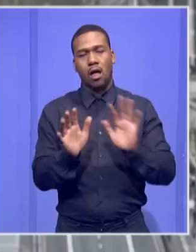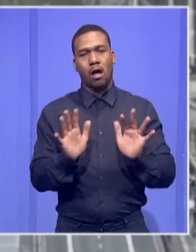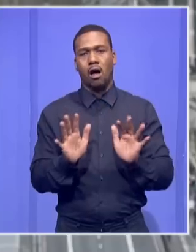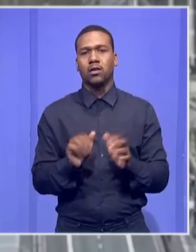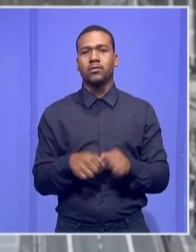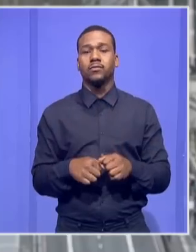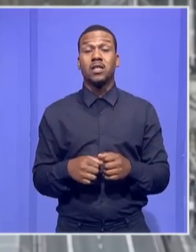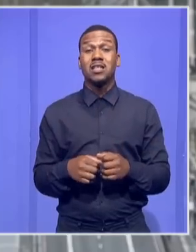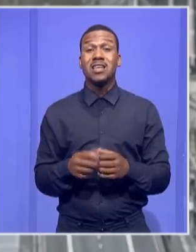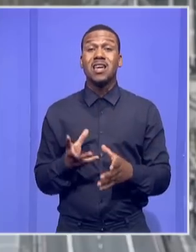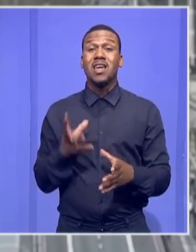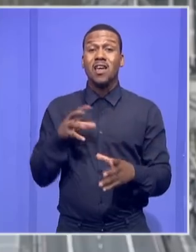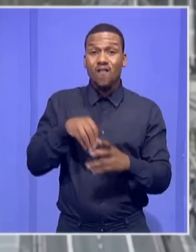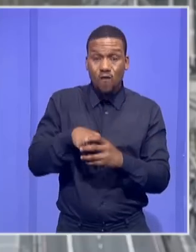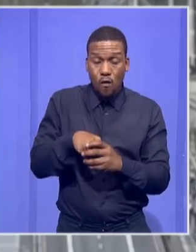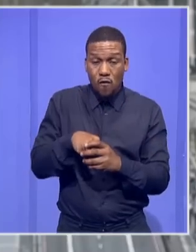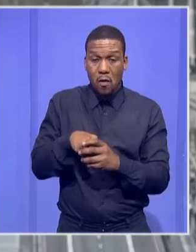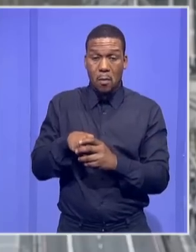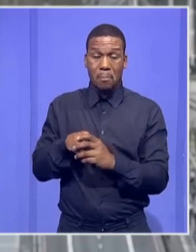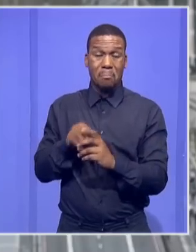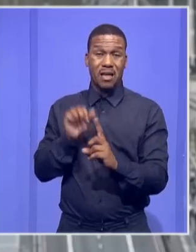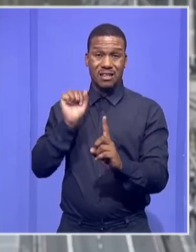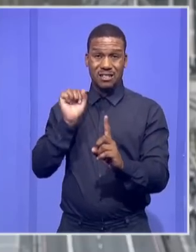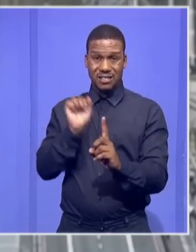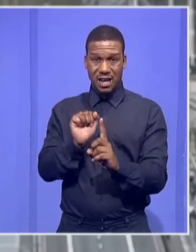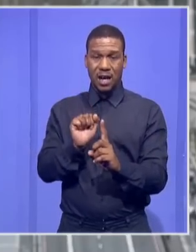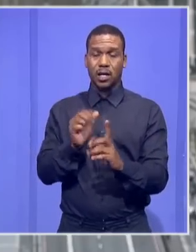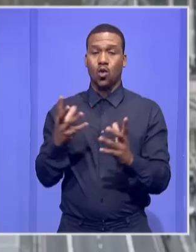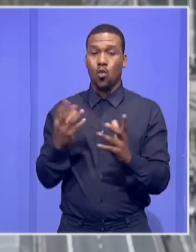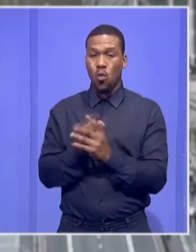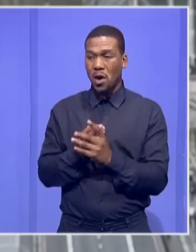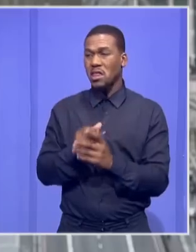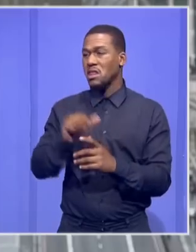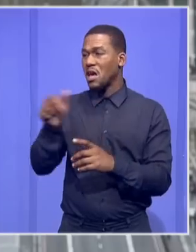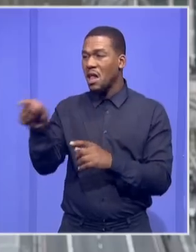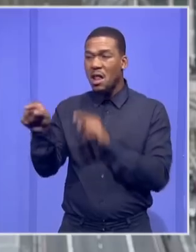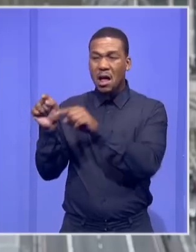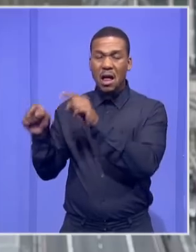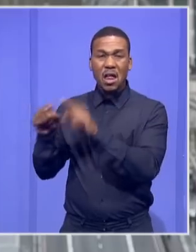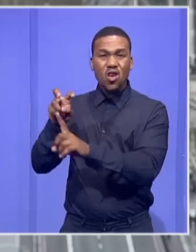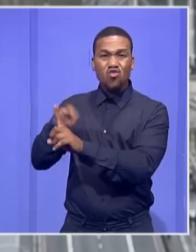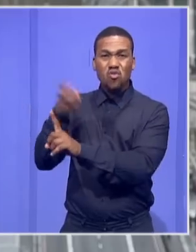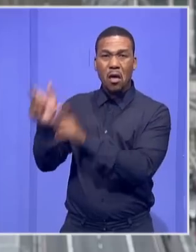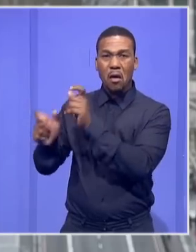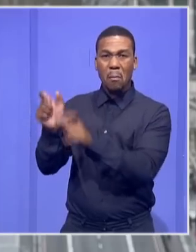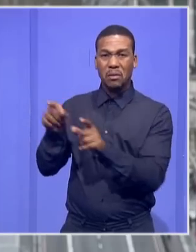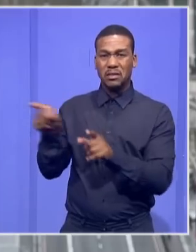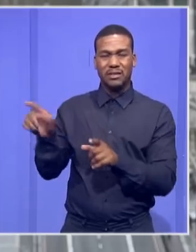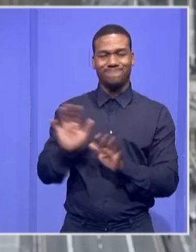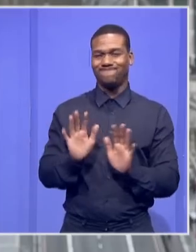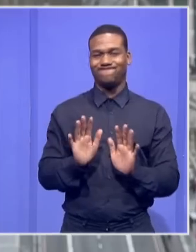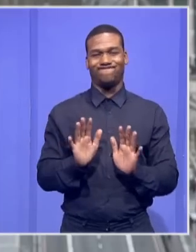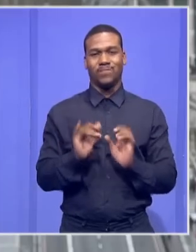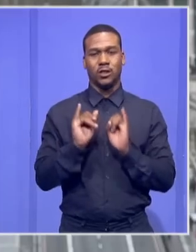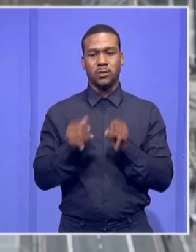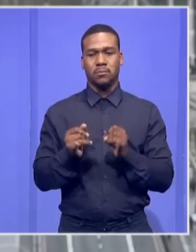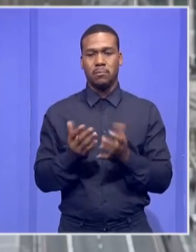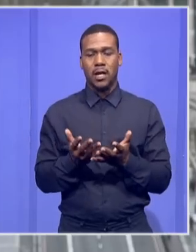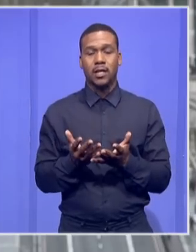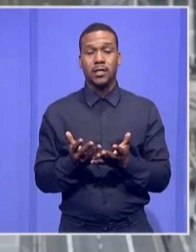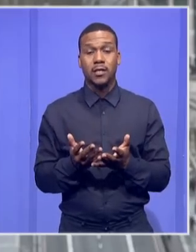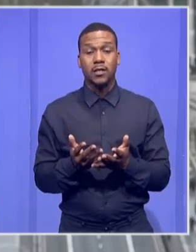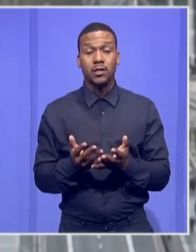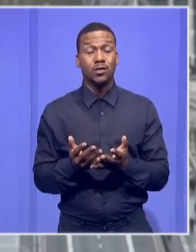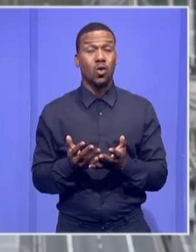and friendship with convicted sex offenders, this is all, of course, highly, if